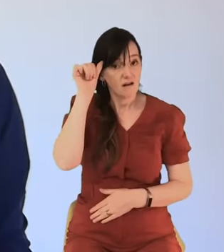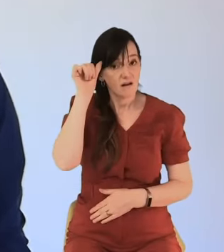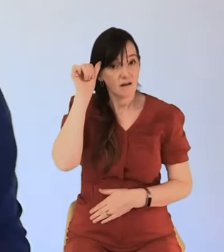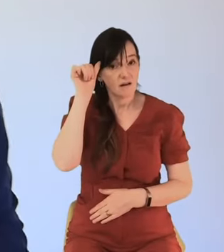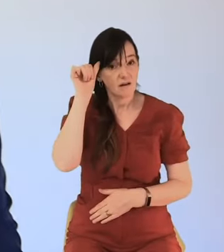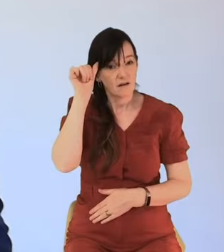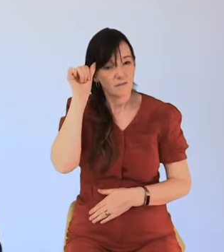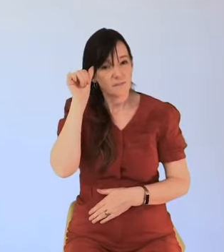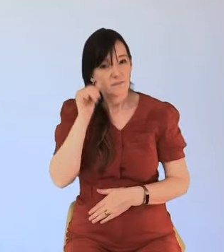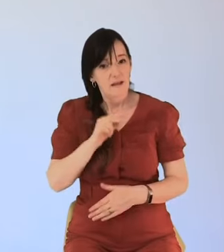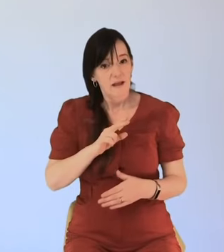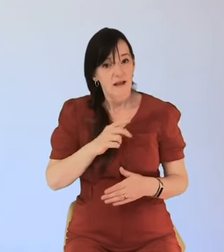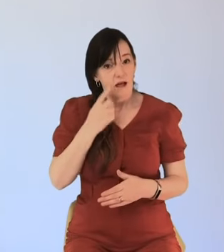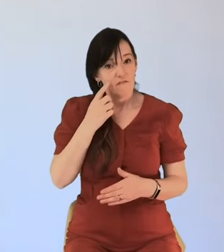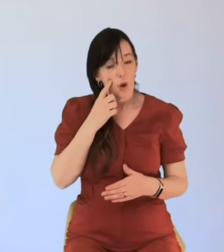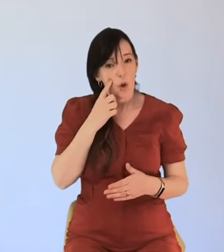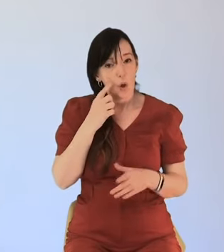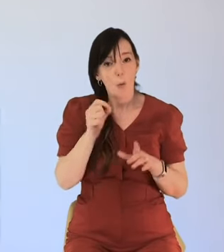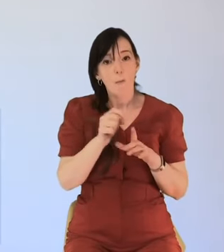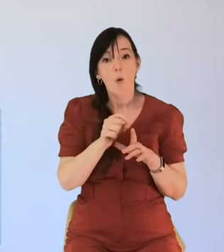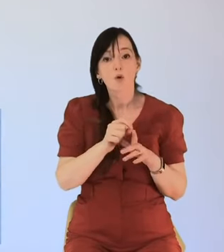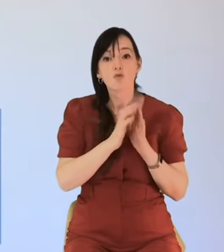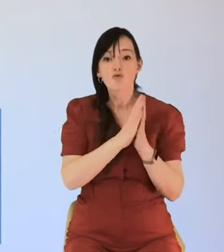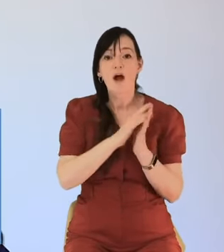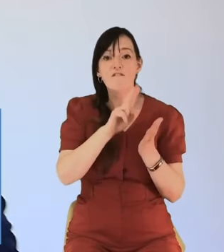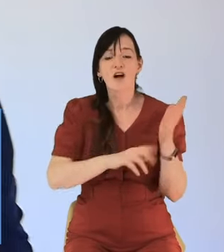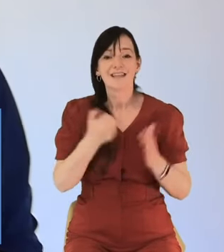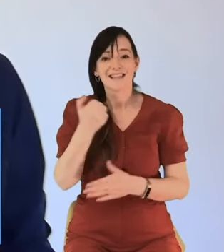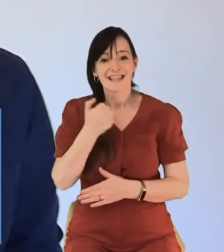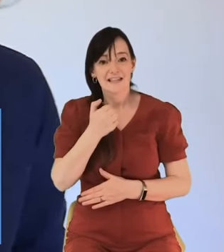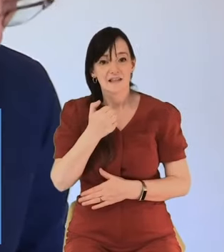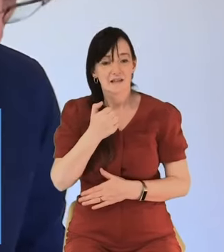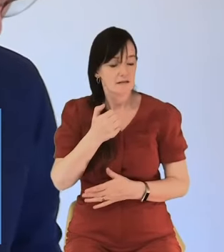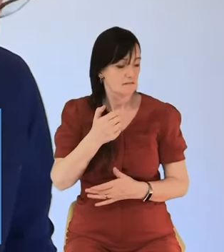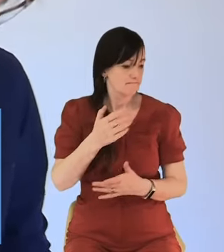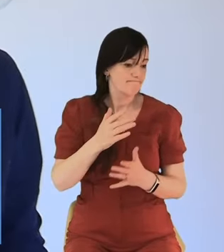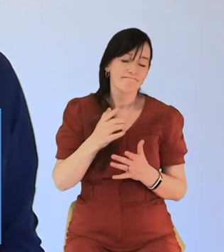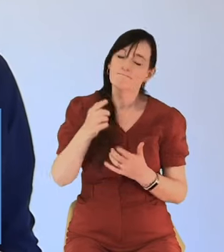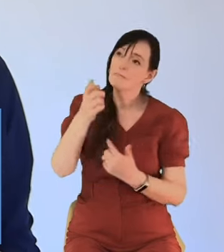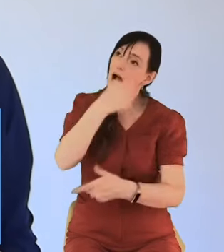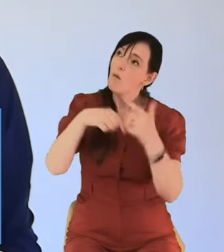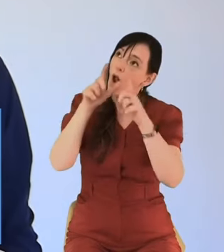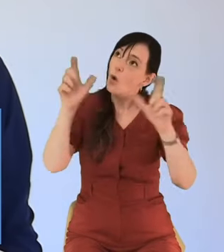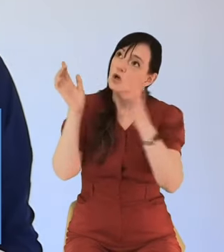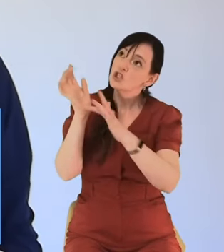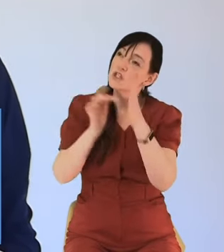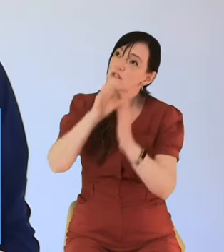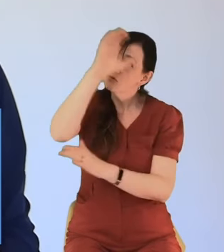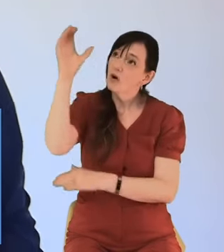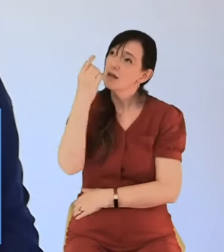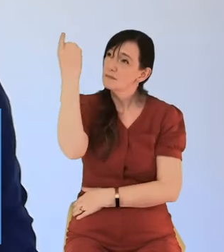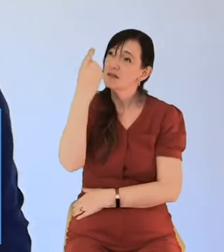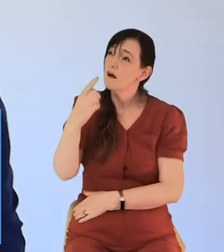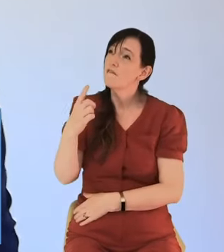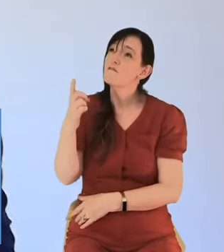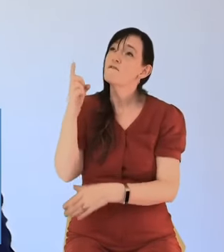You see what Paul prays in verse 16? May our Lord Jesus Christ himself and God our